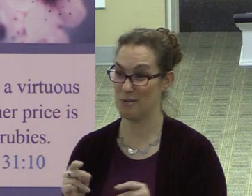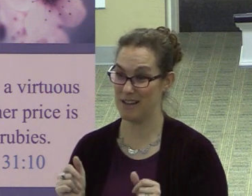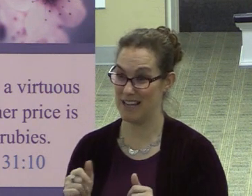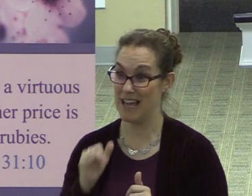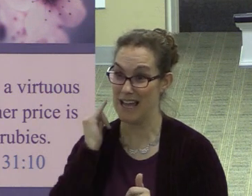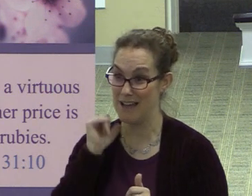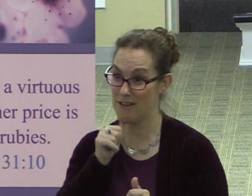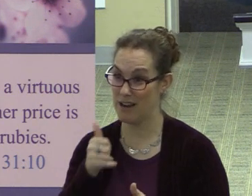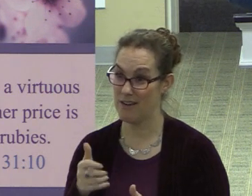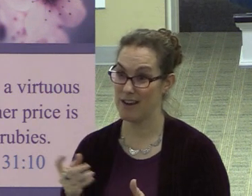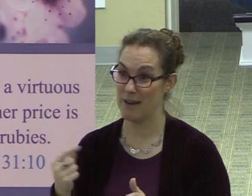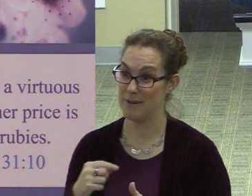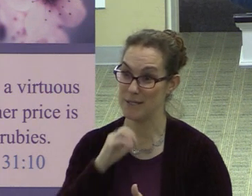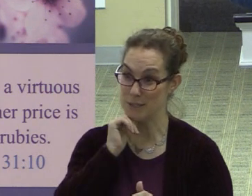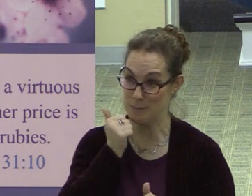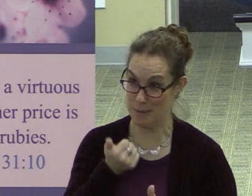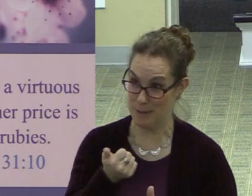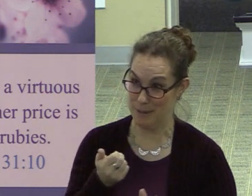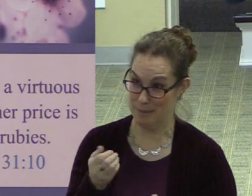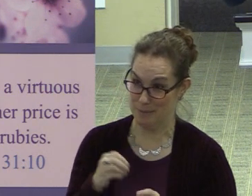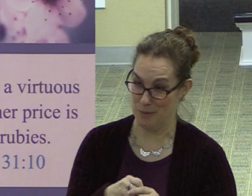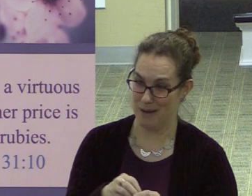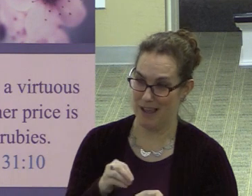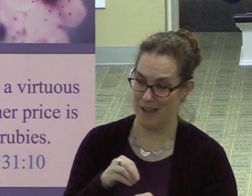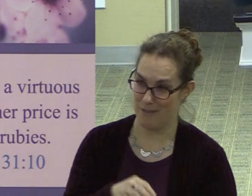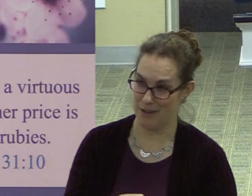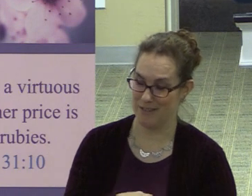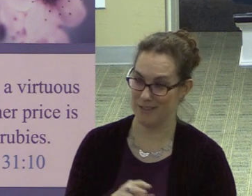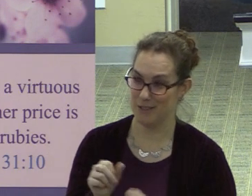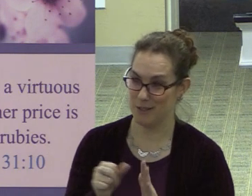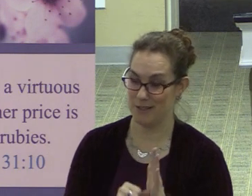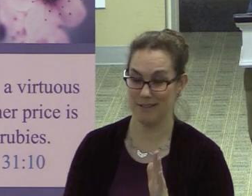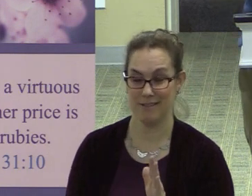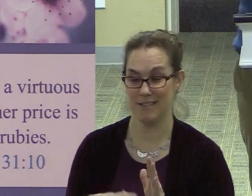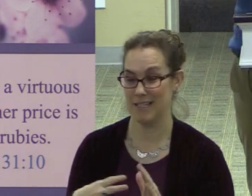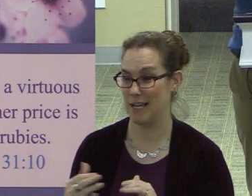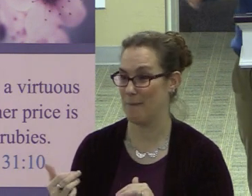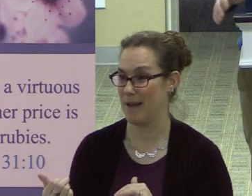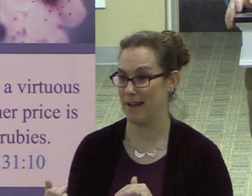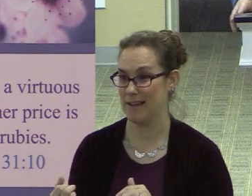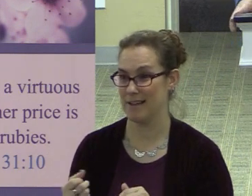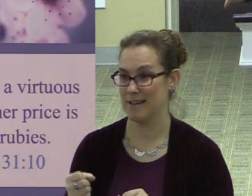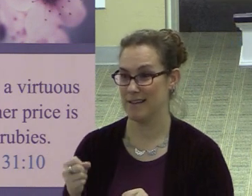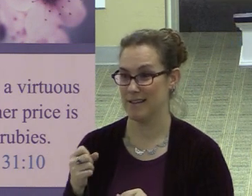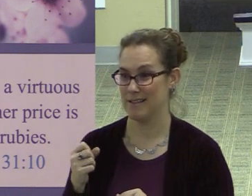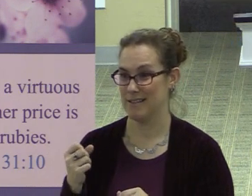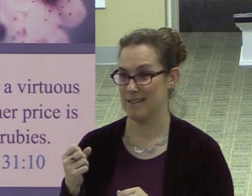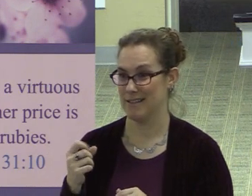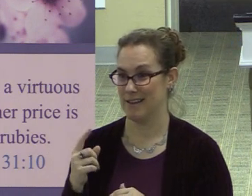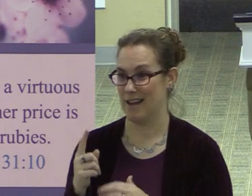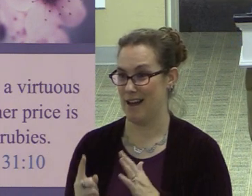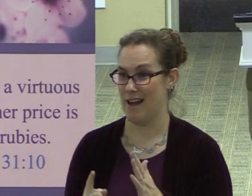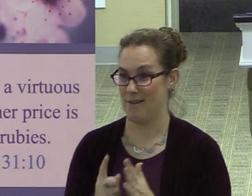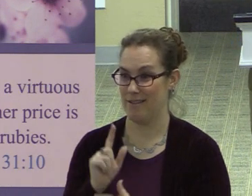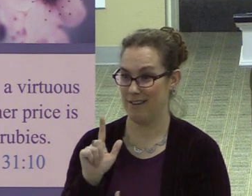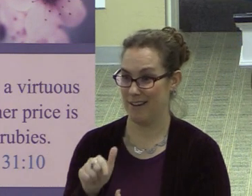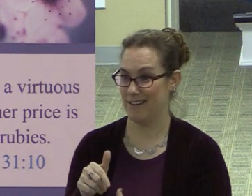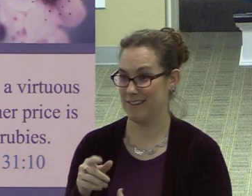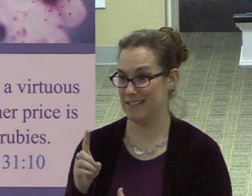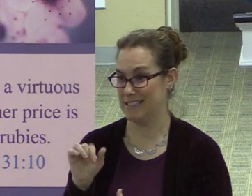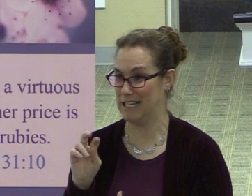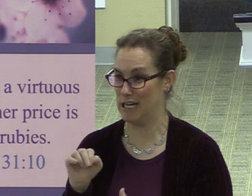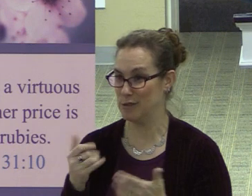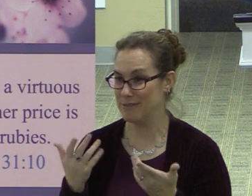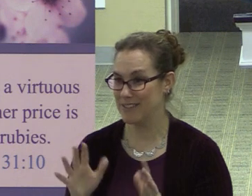we'll have to come back in tomorrow. It'll be a little bit more involved surgery. So I said, great, do it. Take him back. Probably an hour later, Daniel comes out. He's casted up and done. He goes, piece of cake, it's